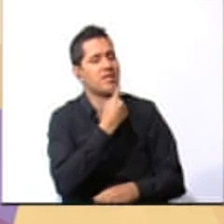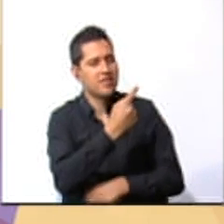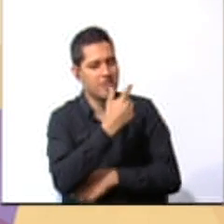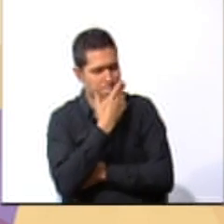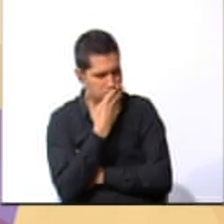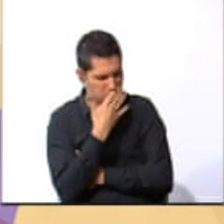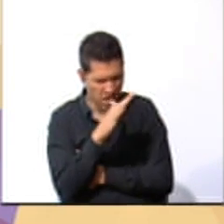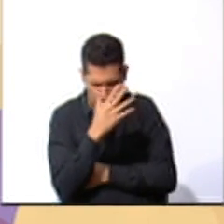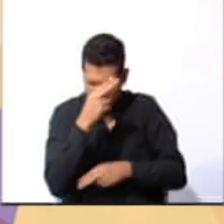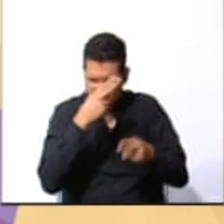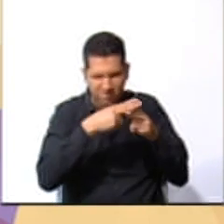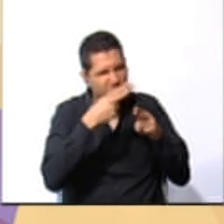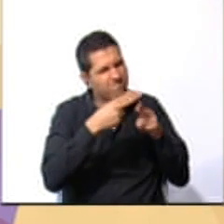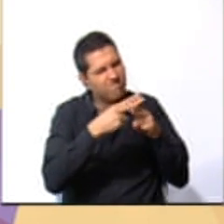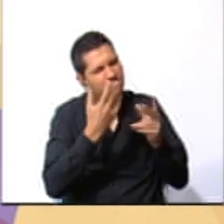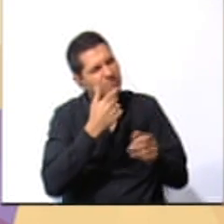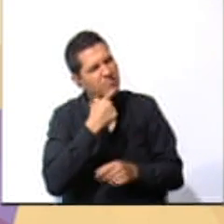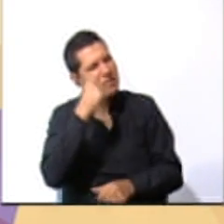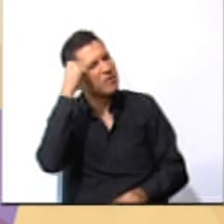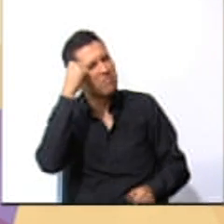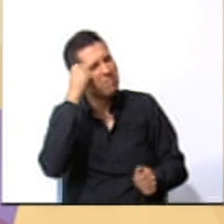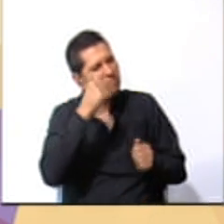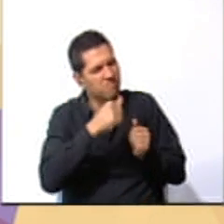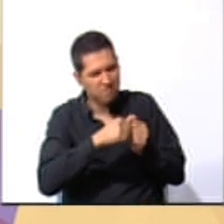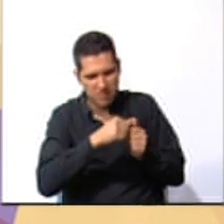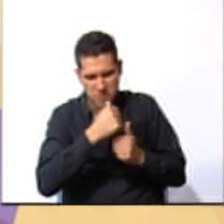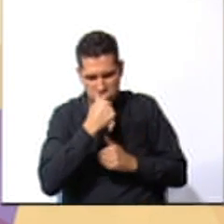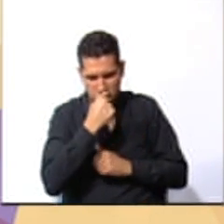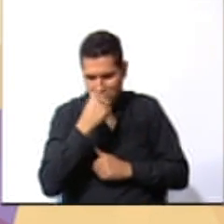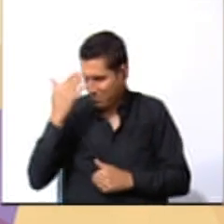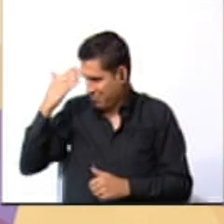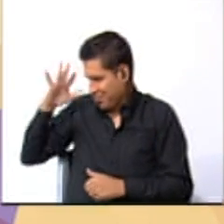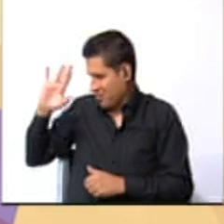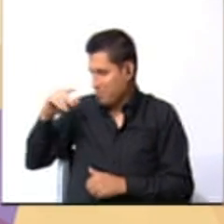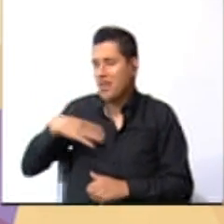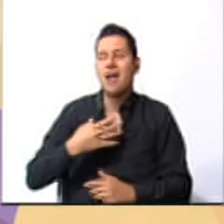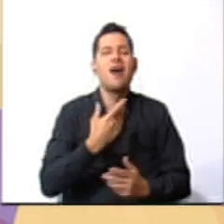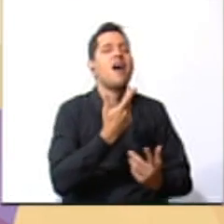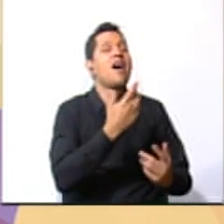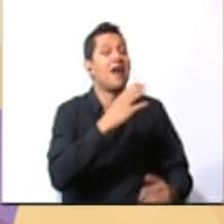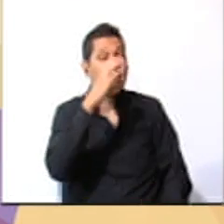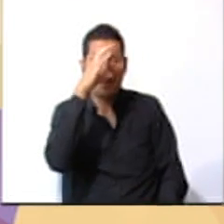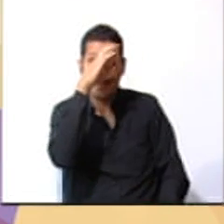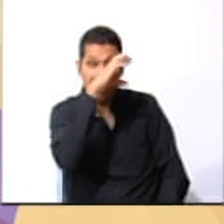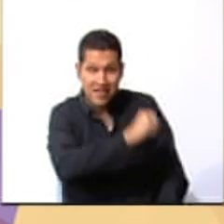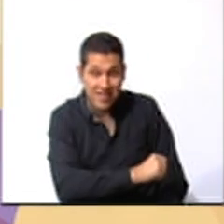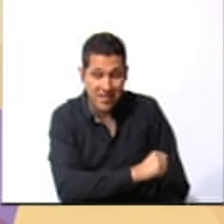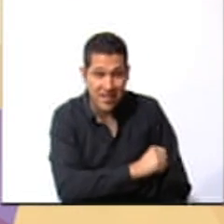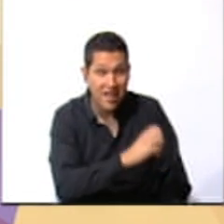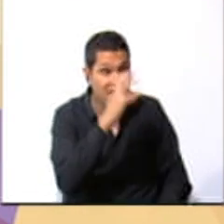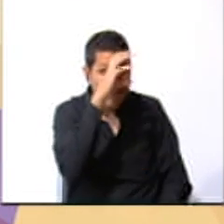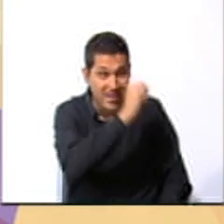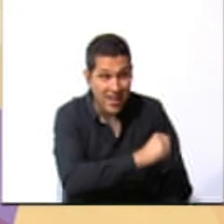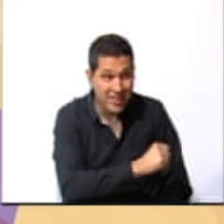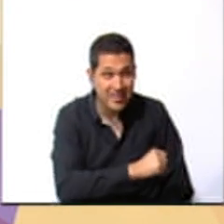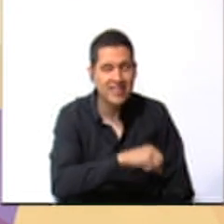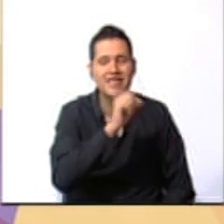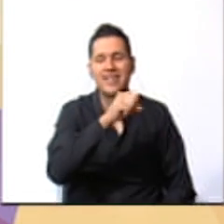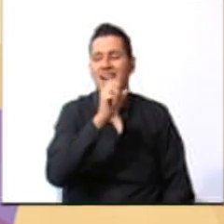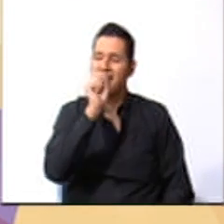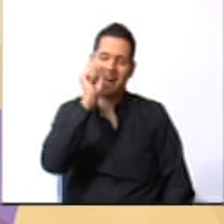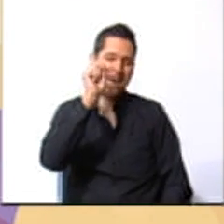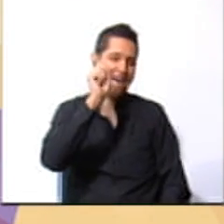¿cómo se llamaba? I don't know. La adivinanza. The riddle.